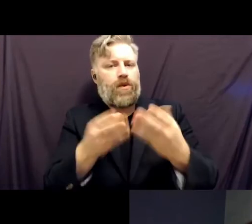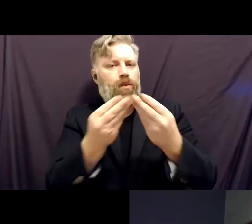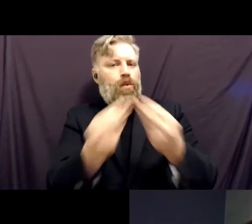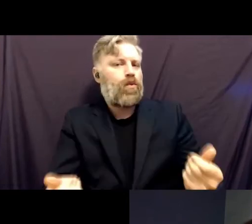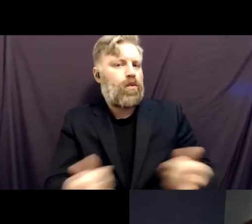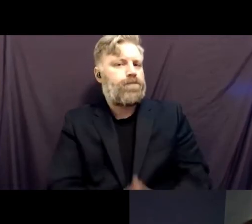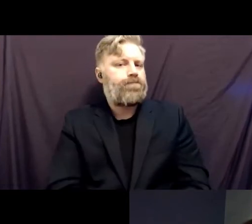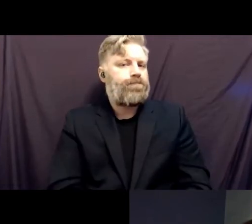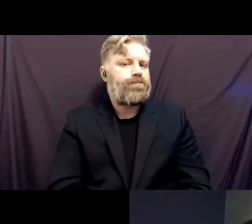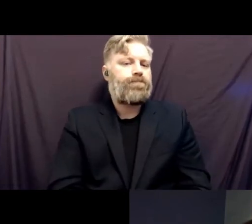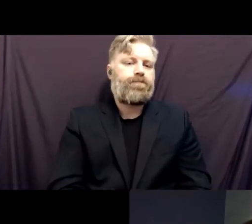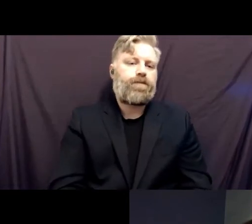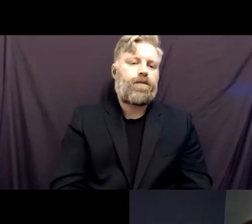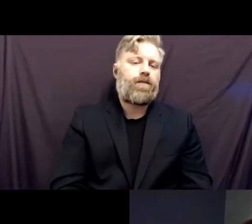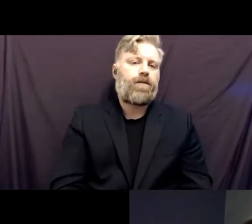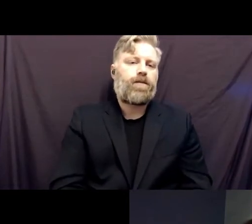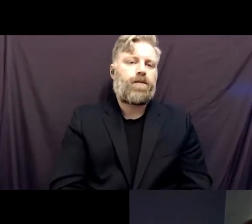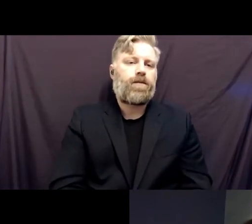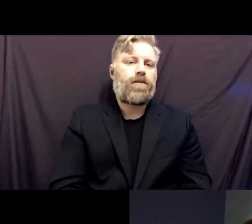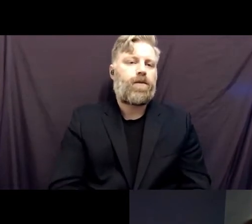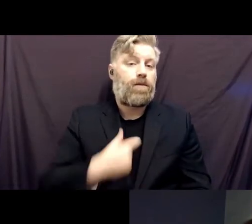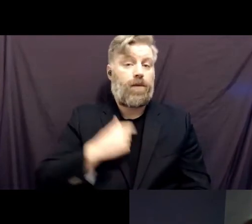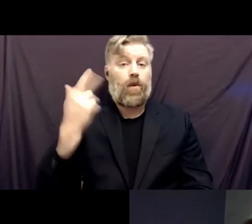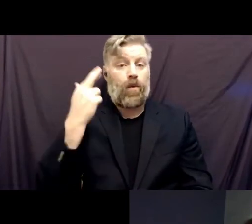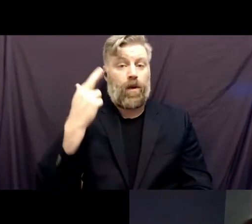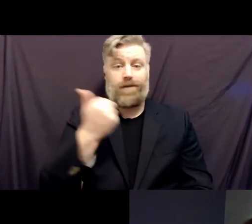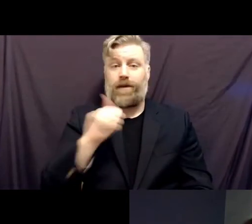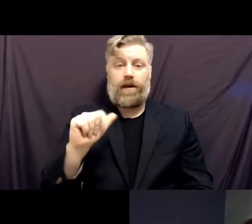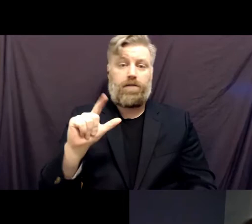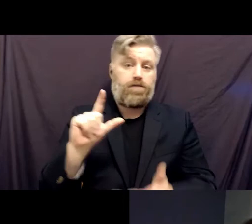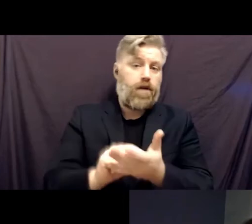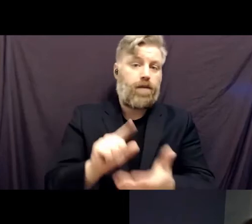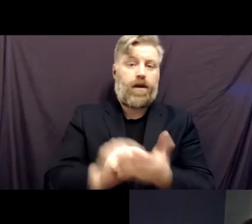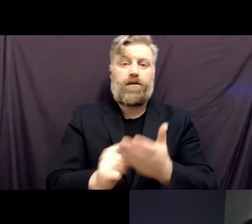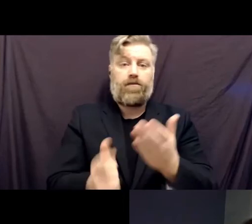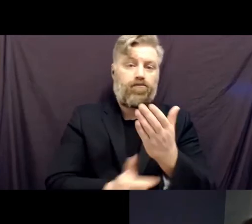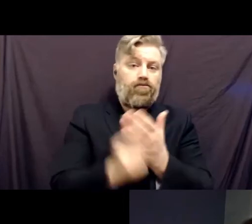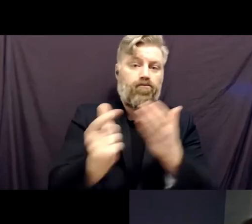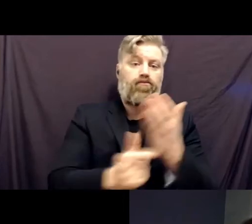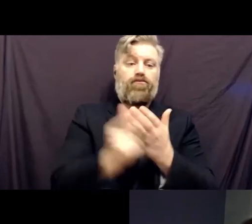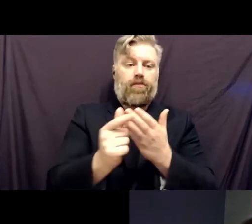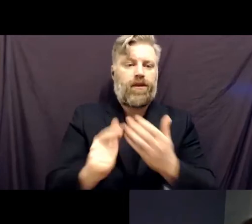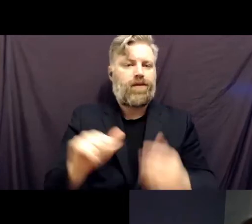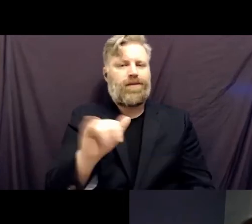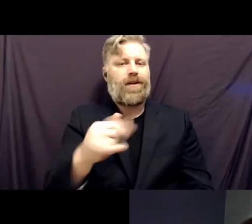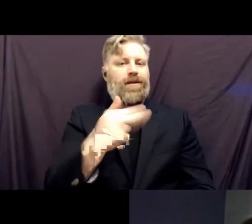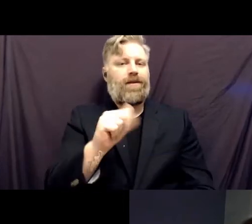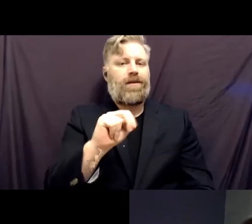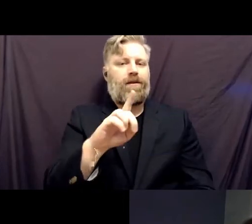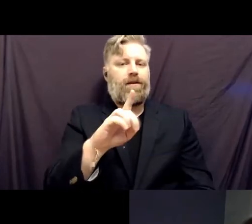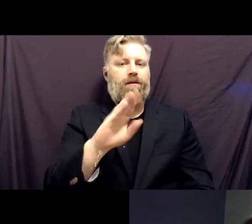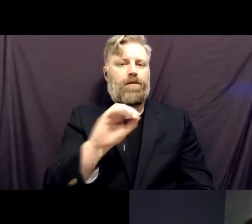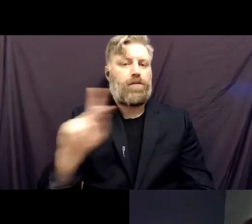and realizing publications such as the Handbook on Independent Living in